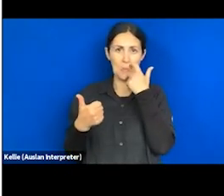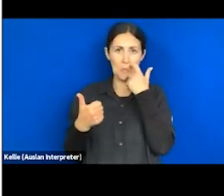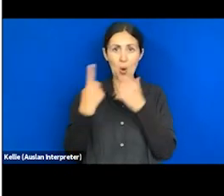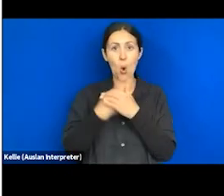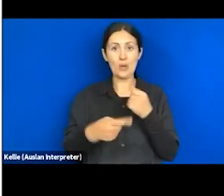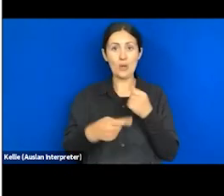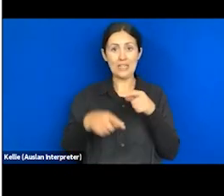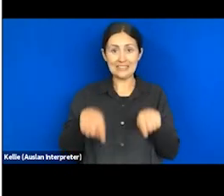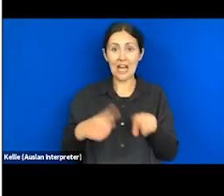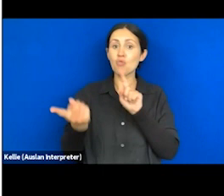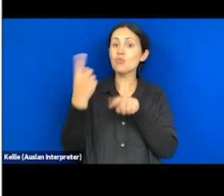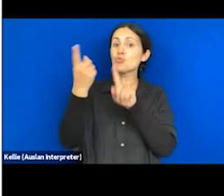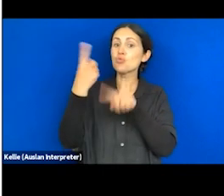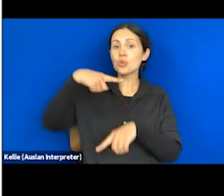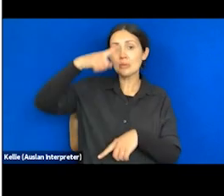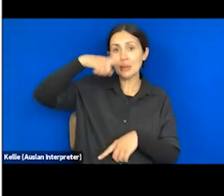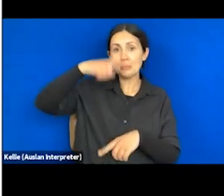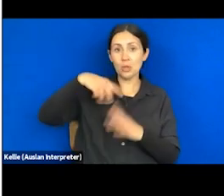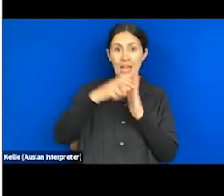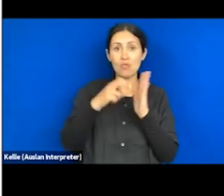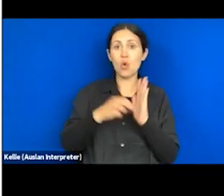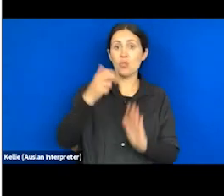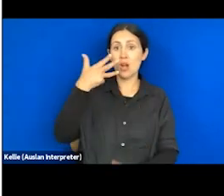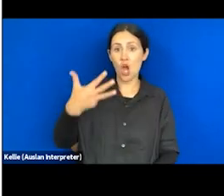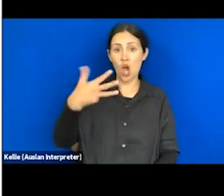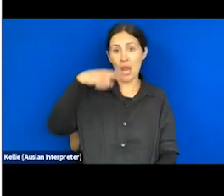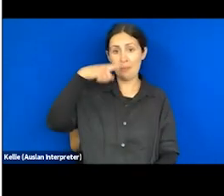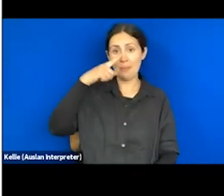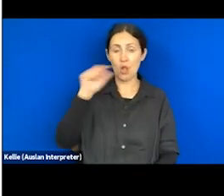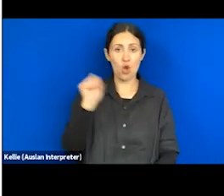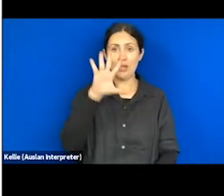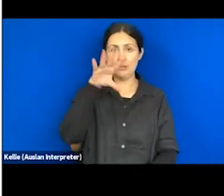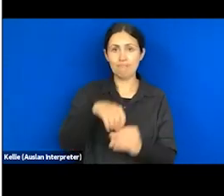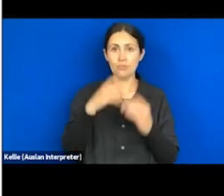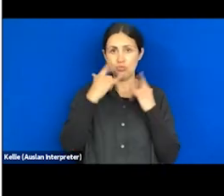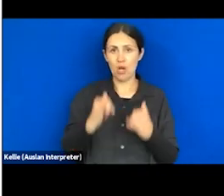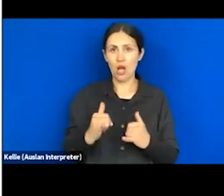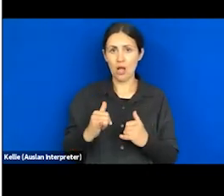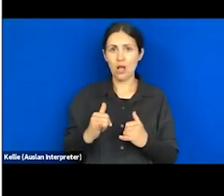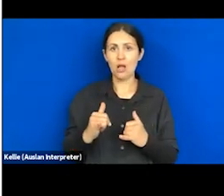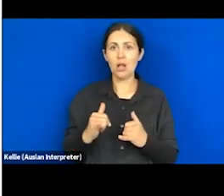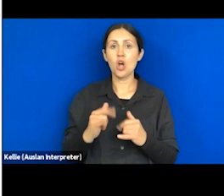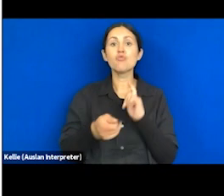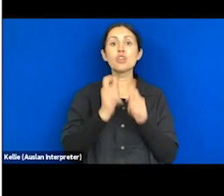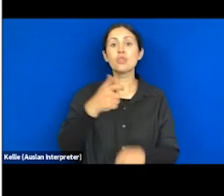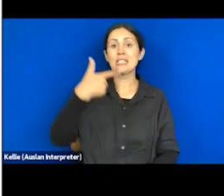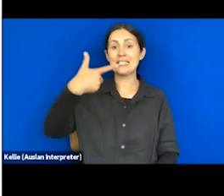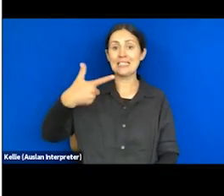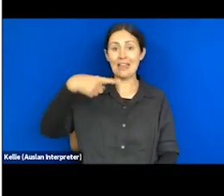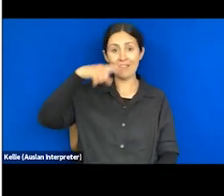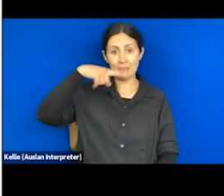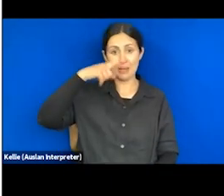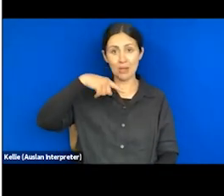year, we have managed to enroll 9 people in the trial. We recruited 7 people in less than